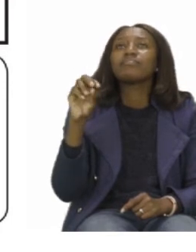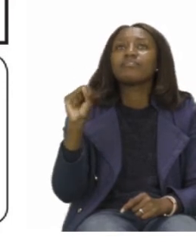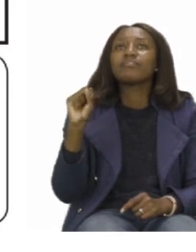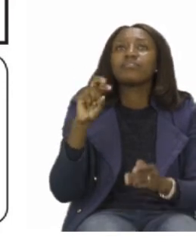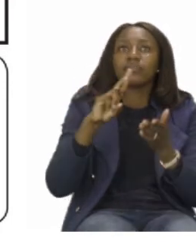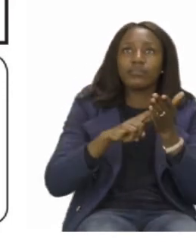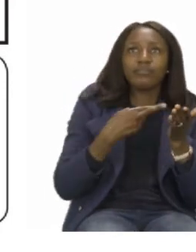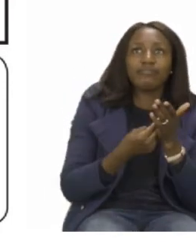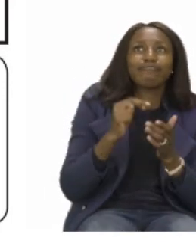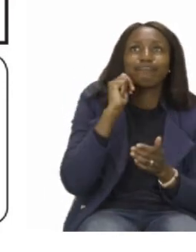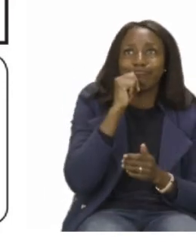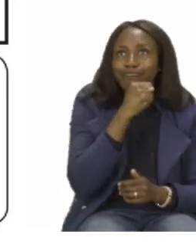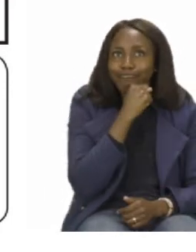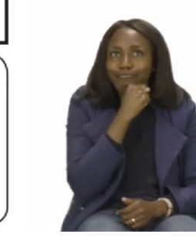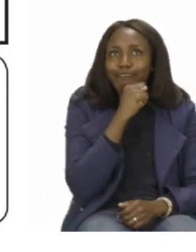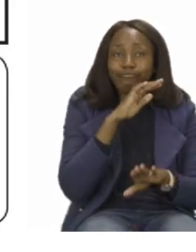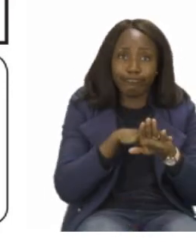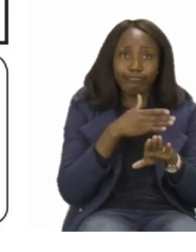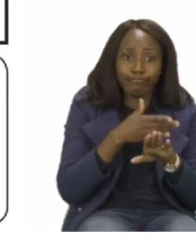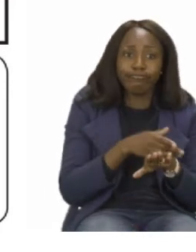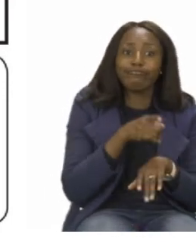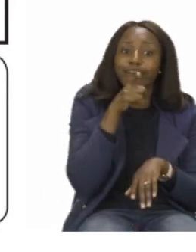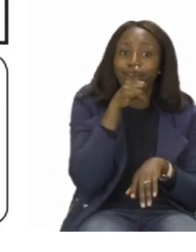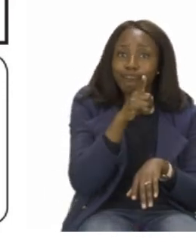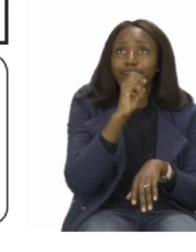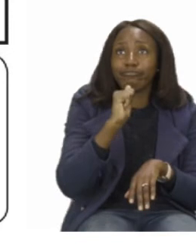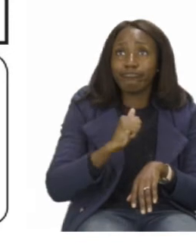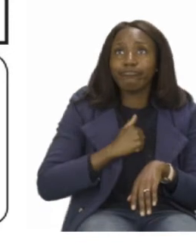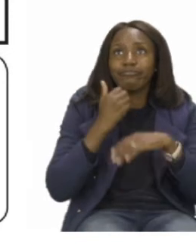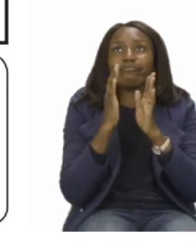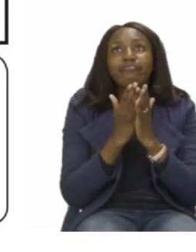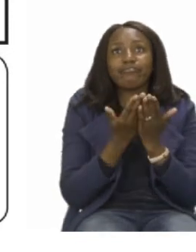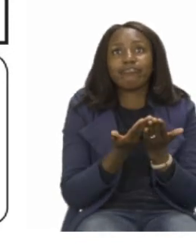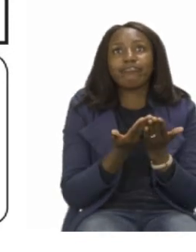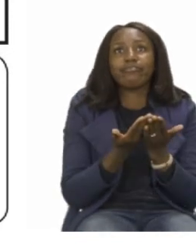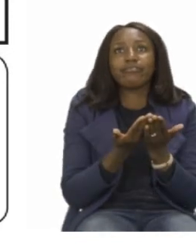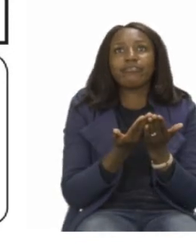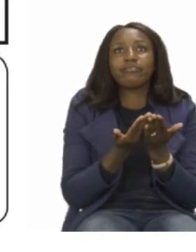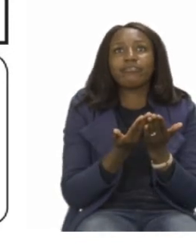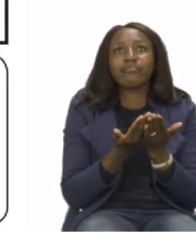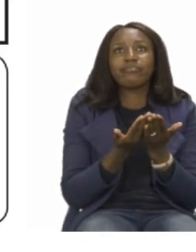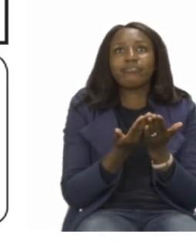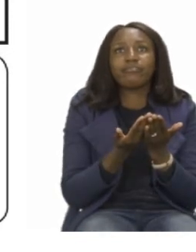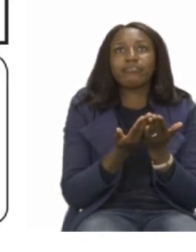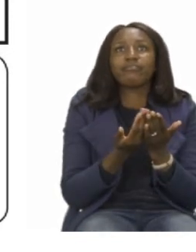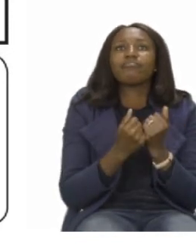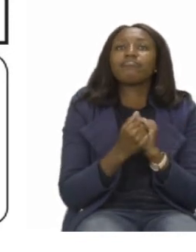are my books. Then it means these are mine.